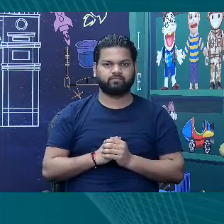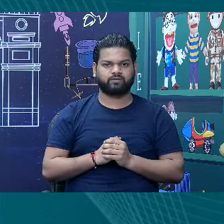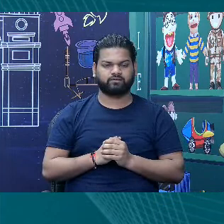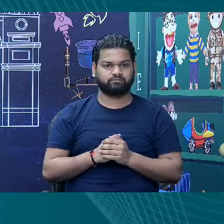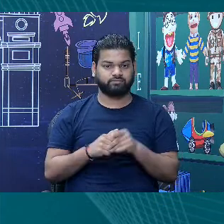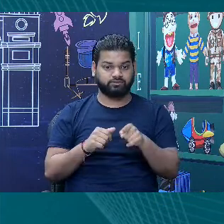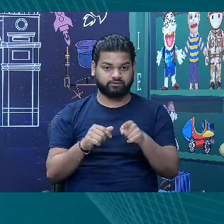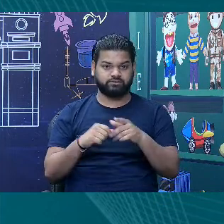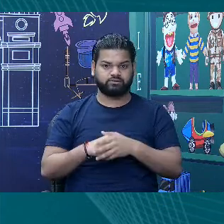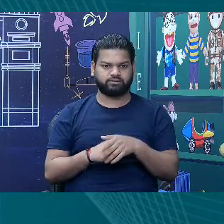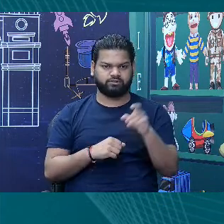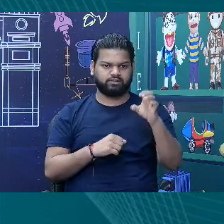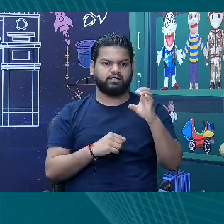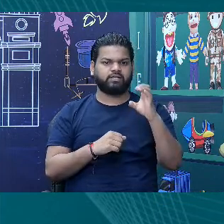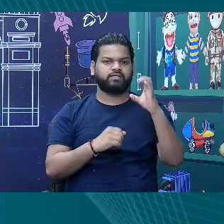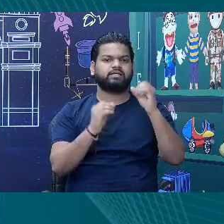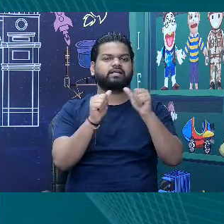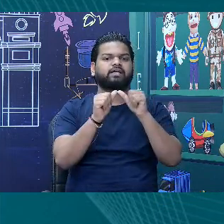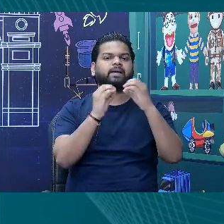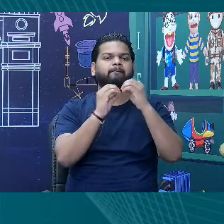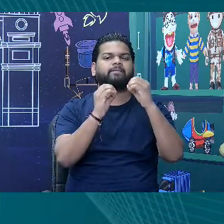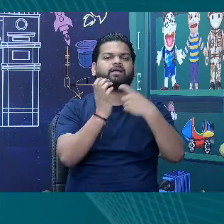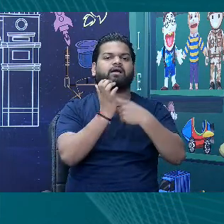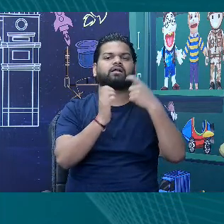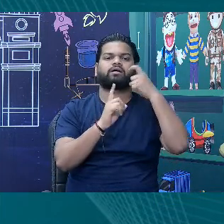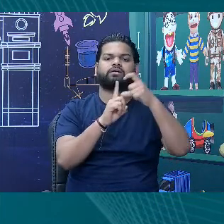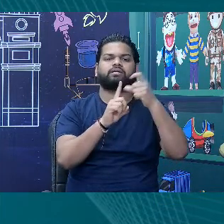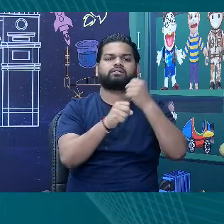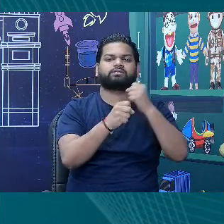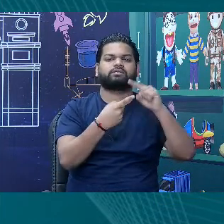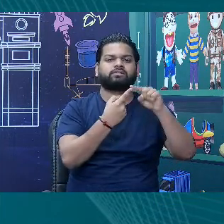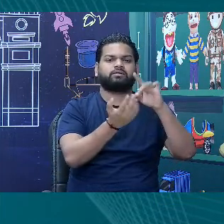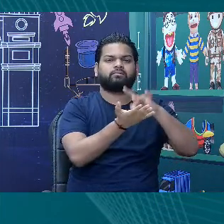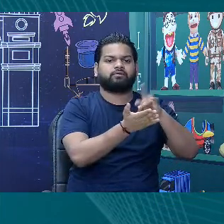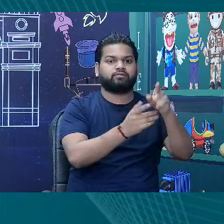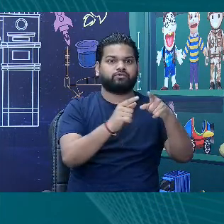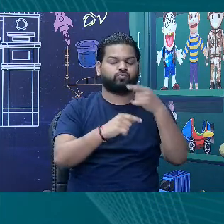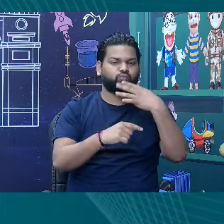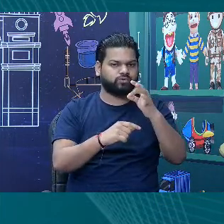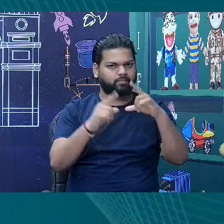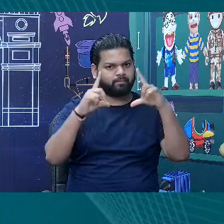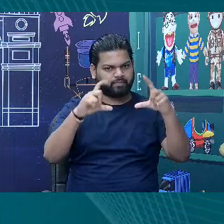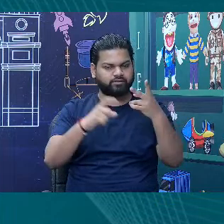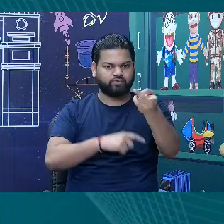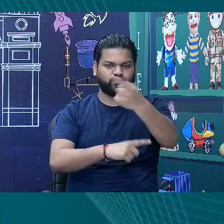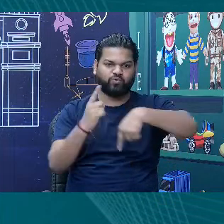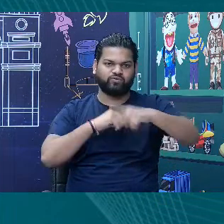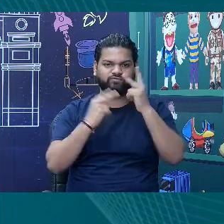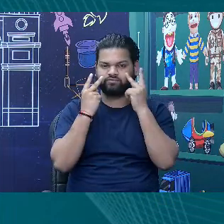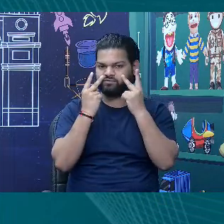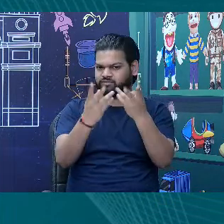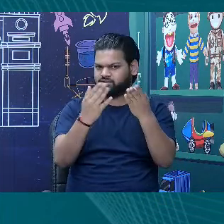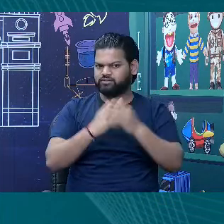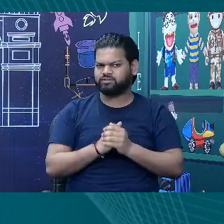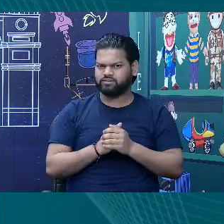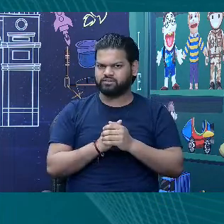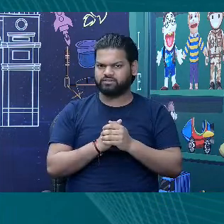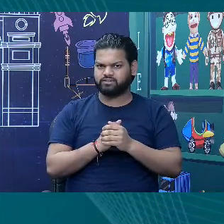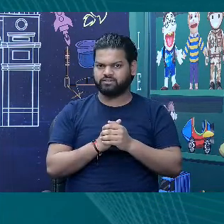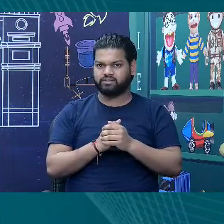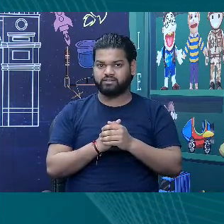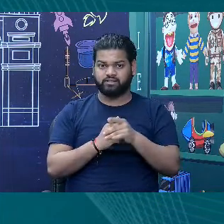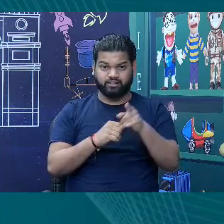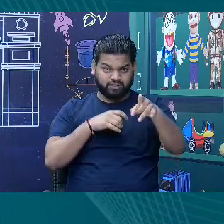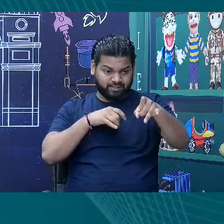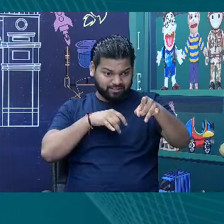So this is where Cambridge is. Okay. Moving on. Now this town called Cambridge is